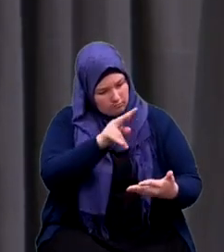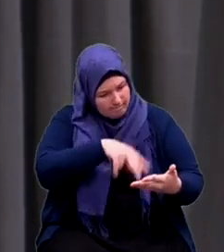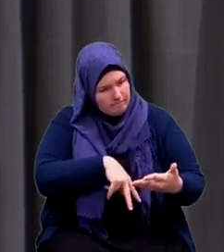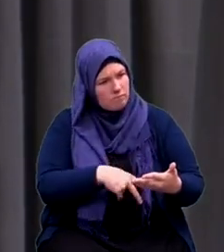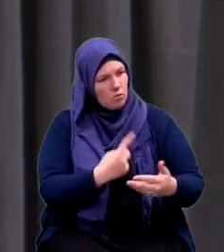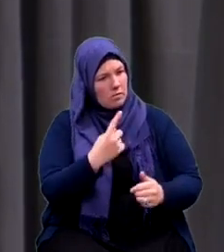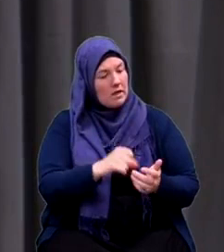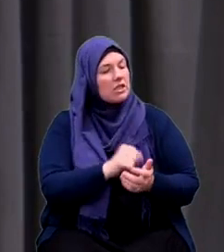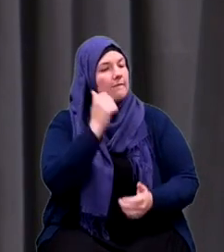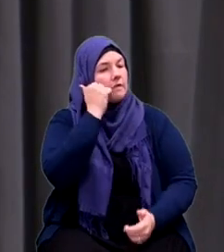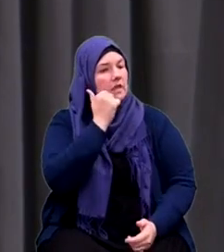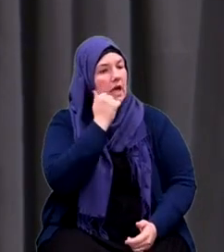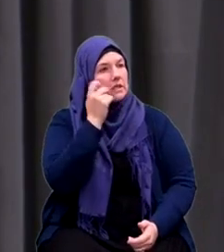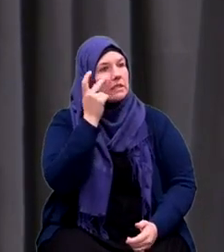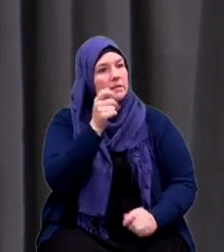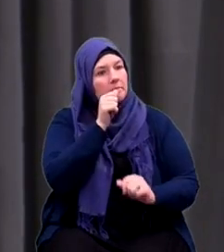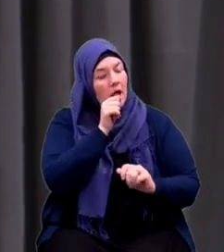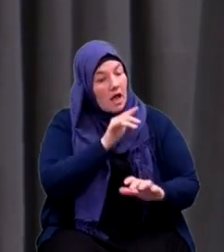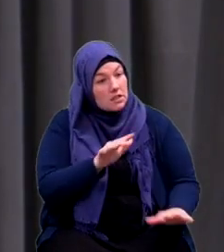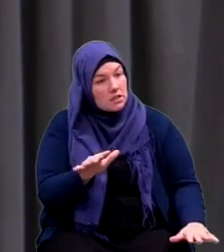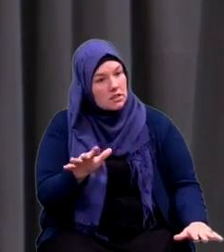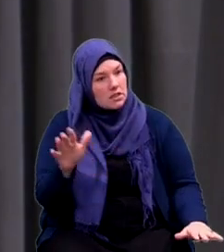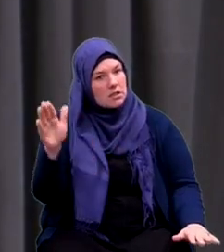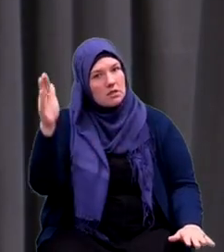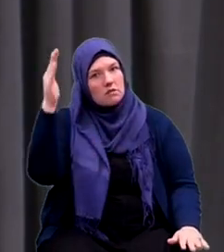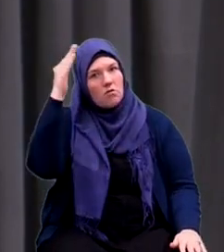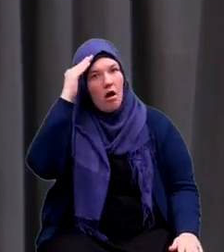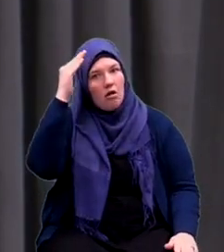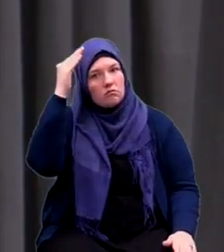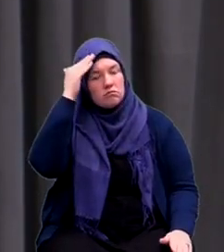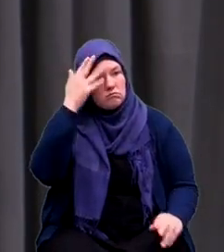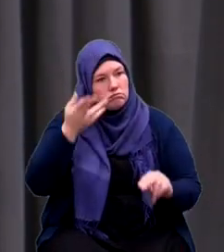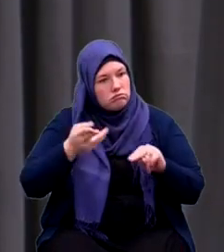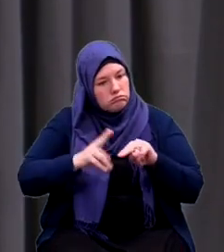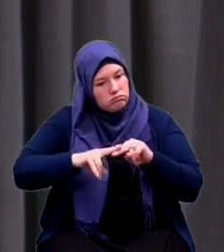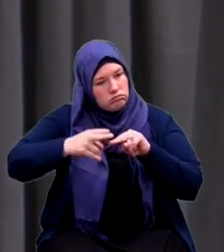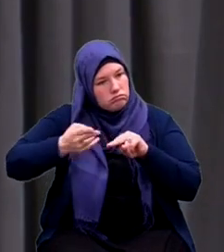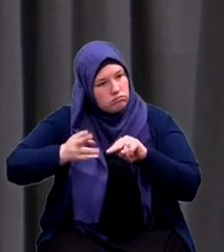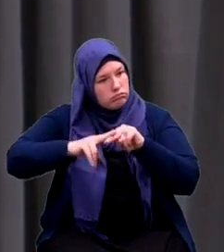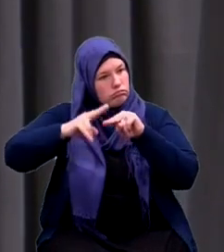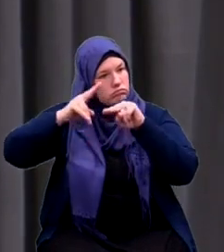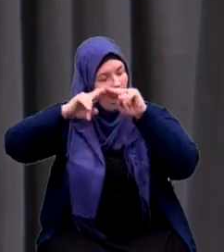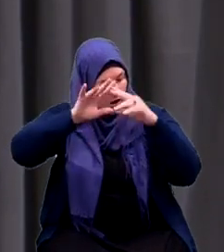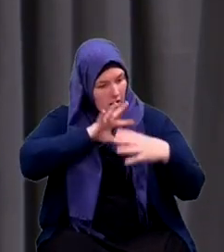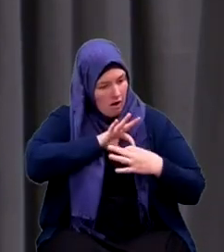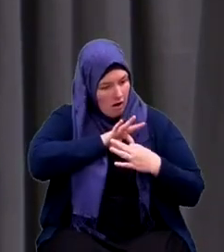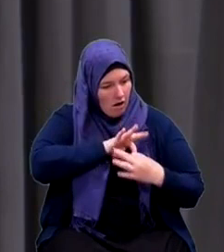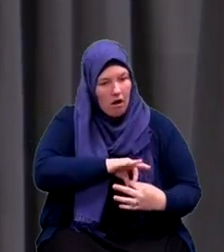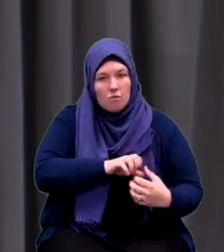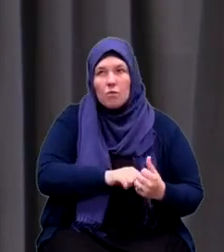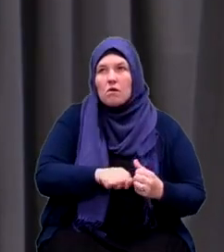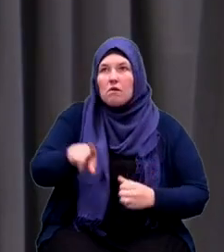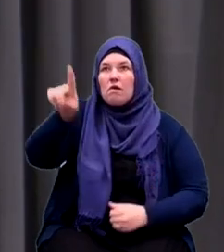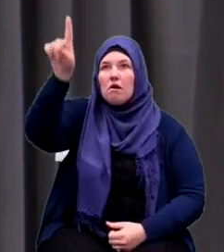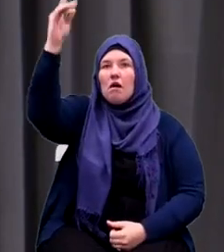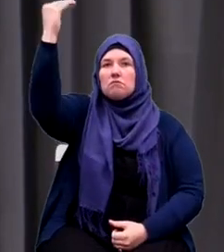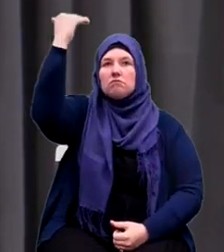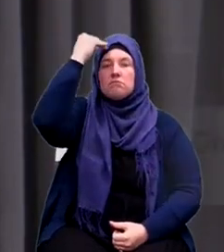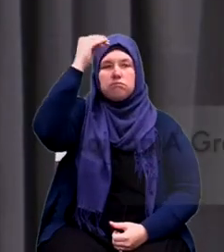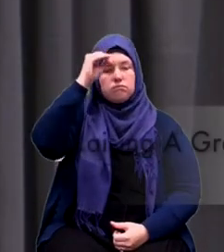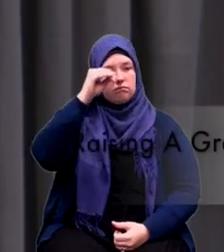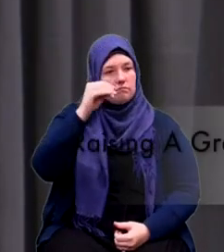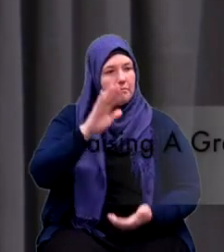the blessings and the power of knowledge coming to you, to your heart, to your head, and to